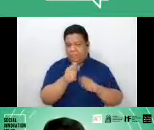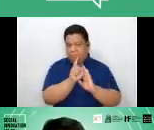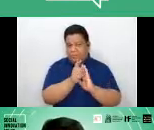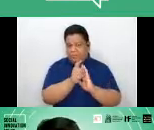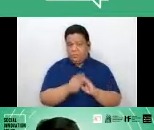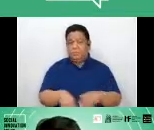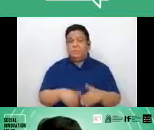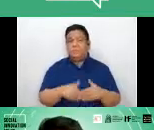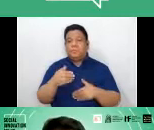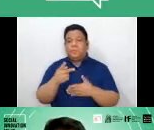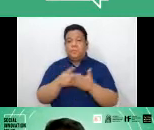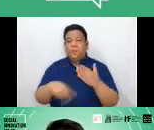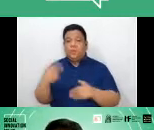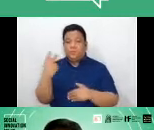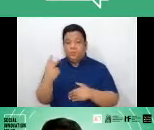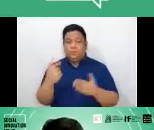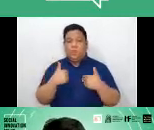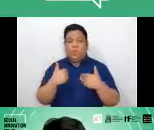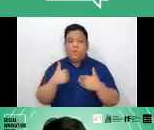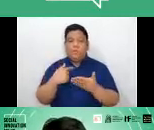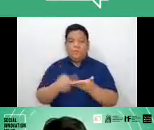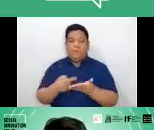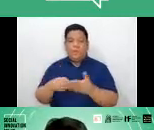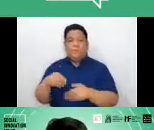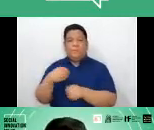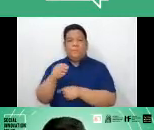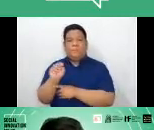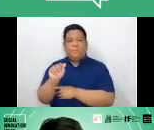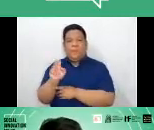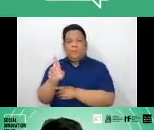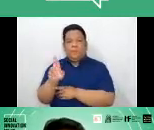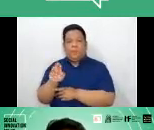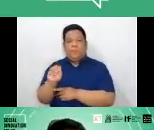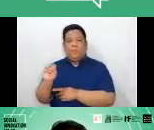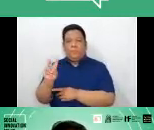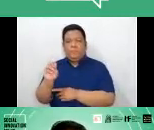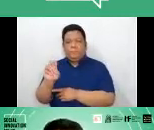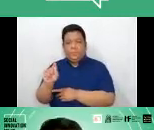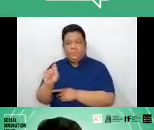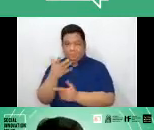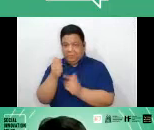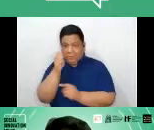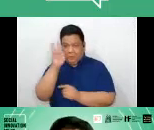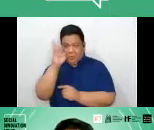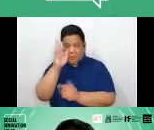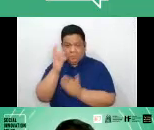And then for part 2, when we get back, we'll be discussing the maker movement, which some of us here may be familiar, we may even be part